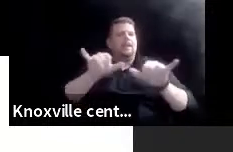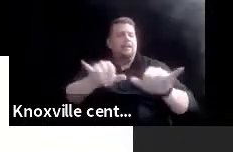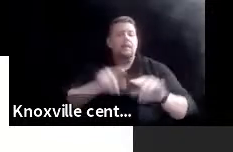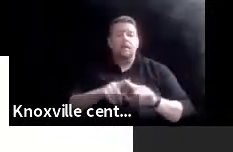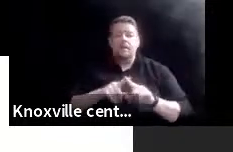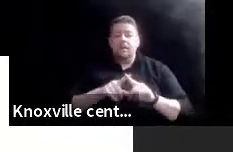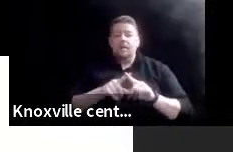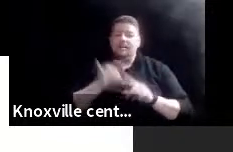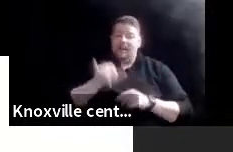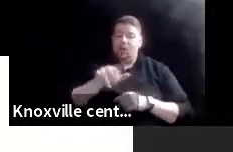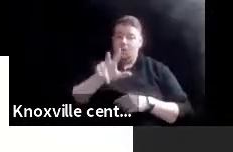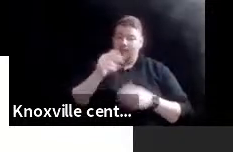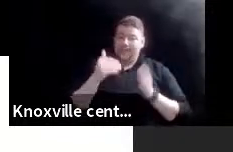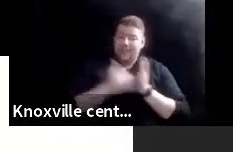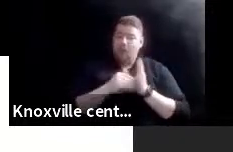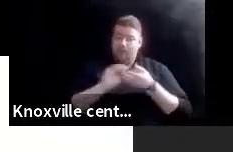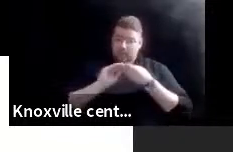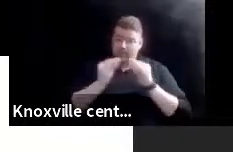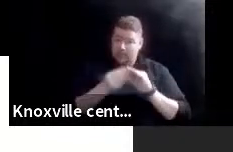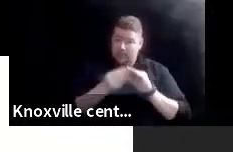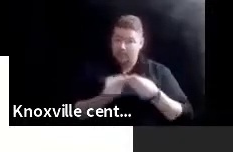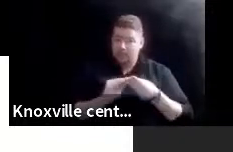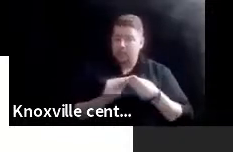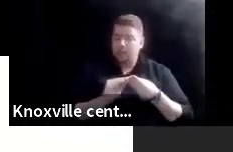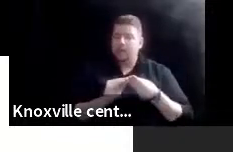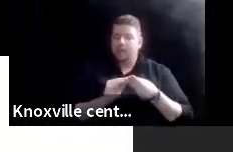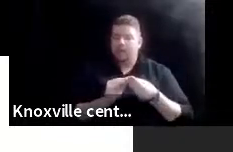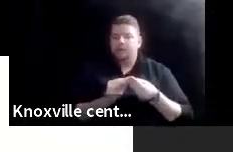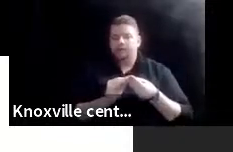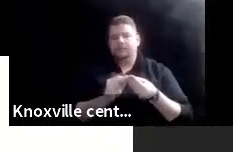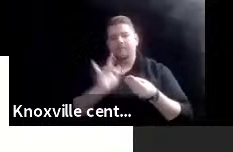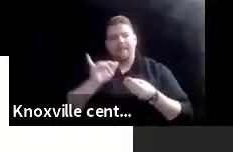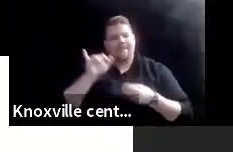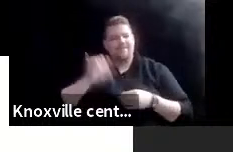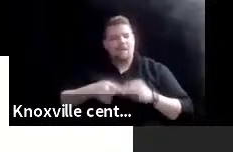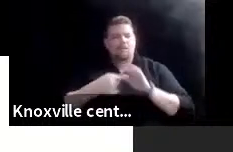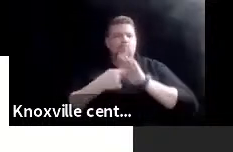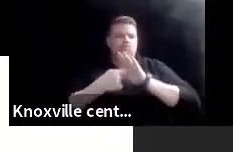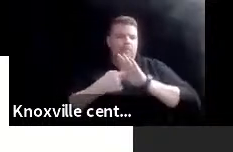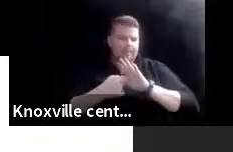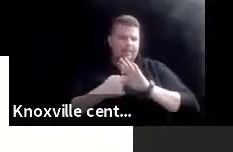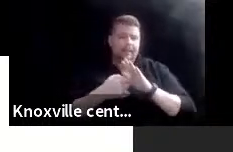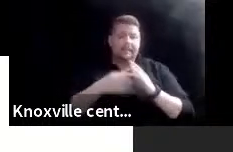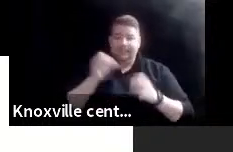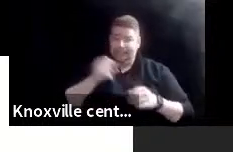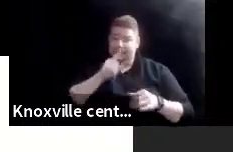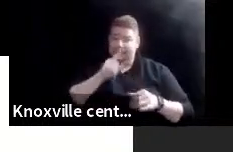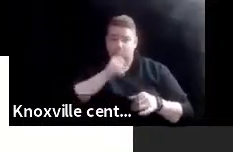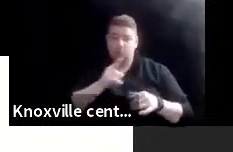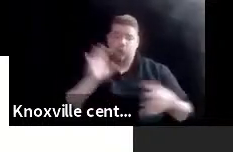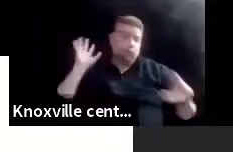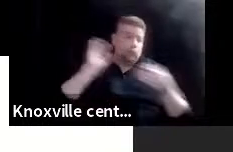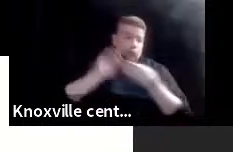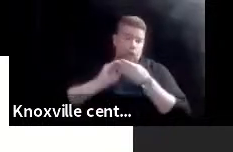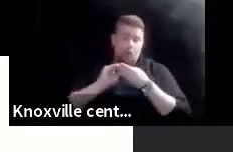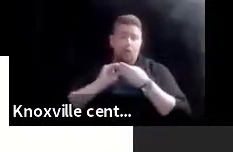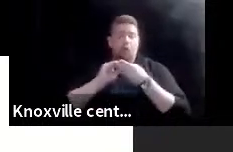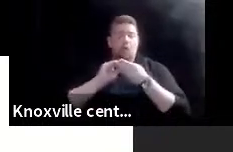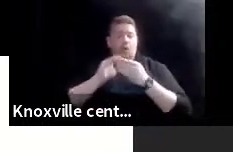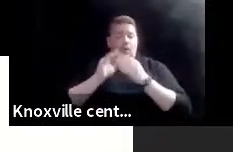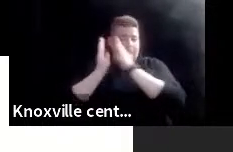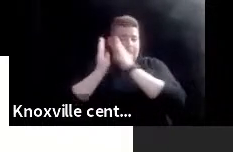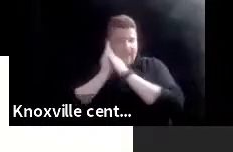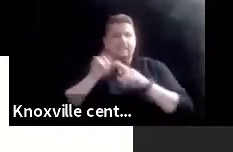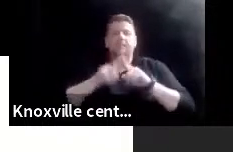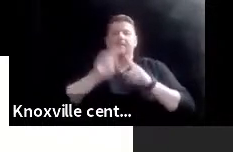that 3,000 number was, it is true total capacity of all hospital beds, but it's all kinds